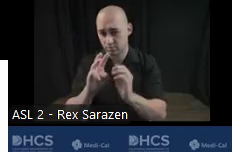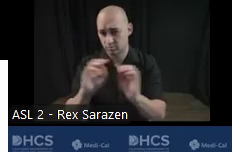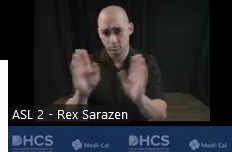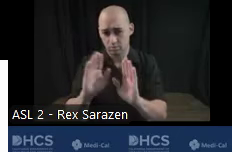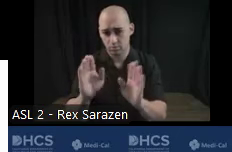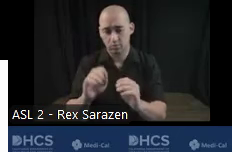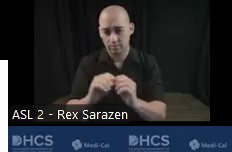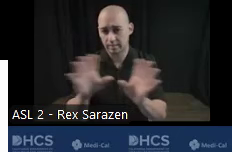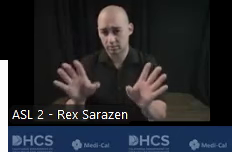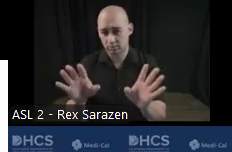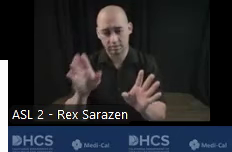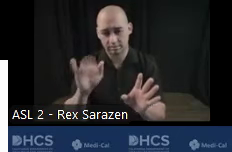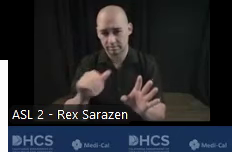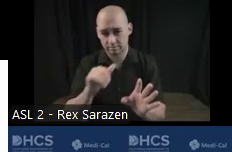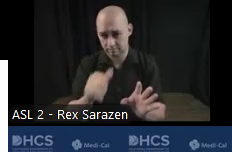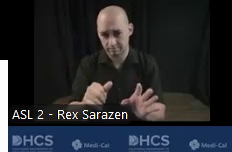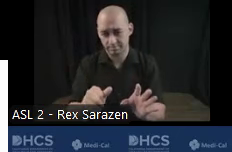policy guide.